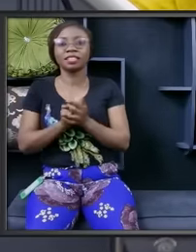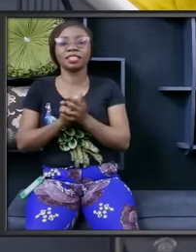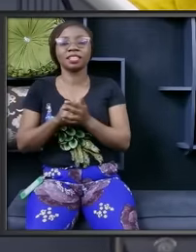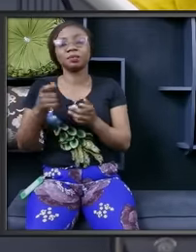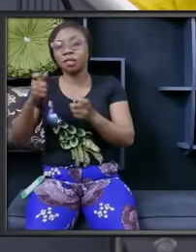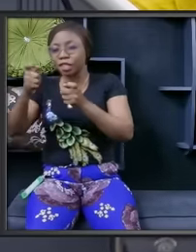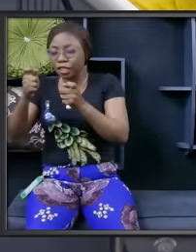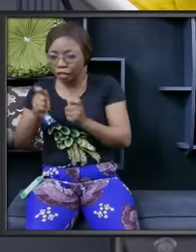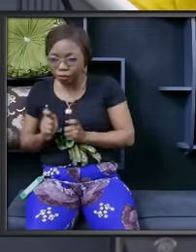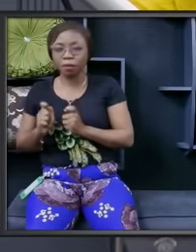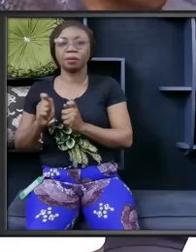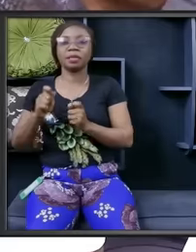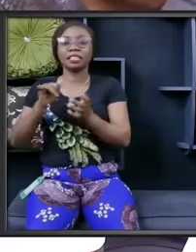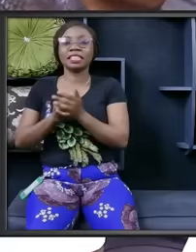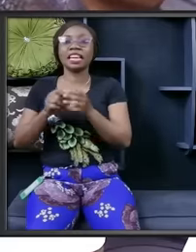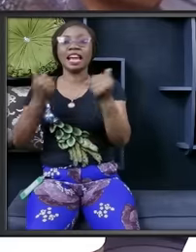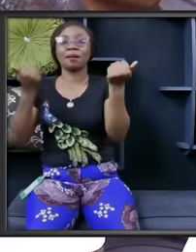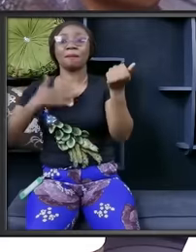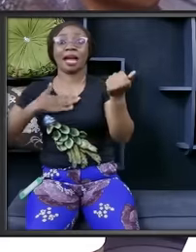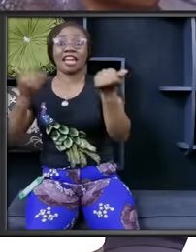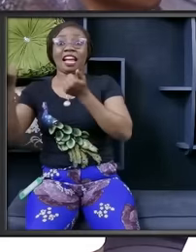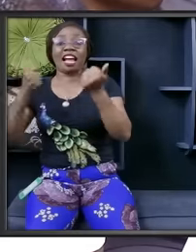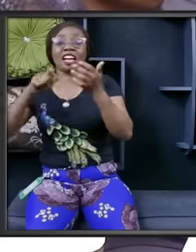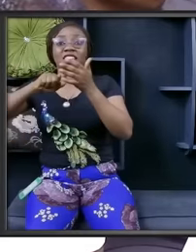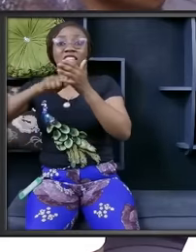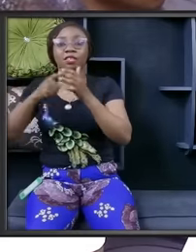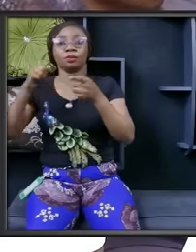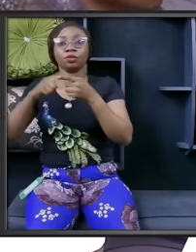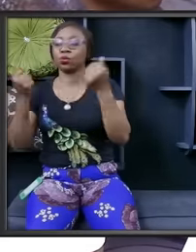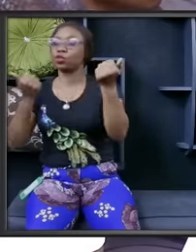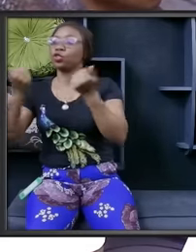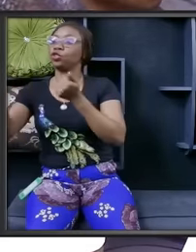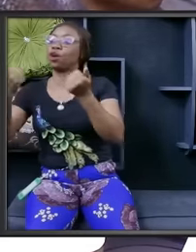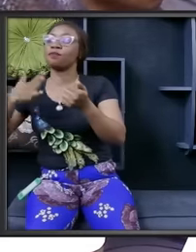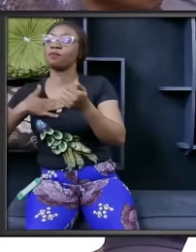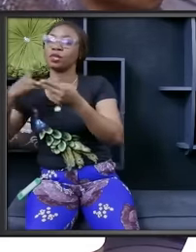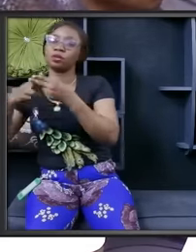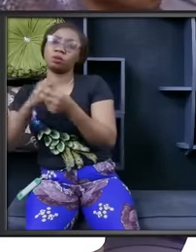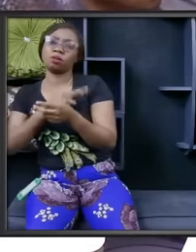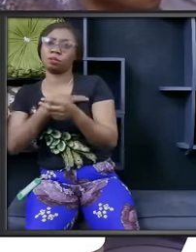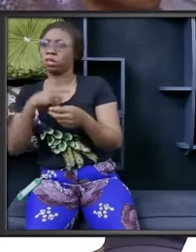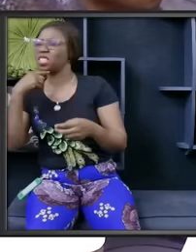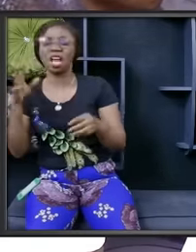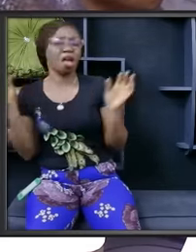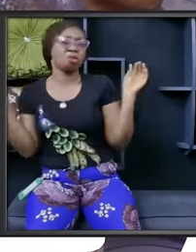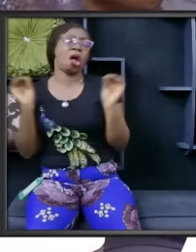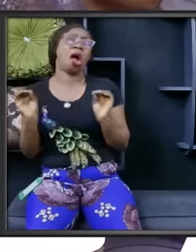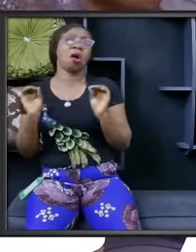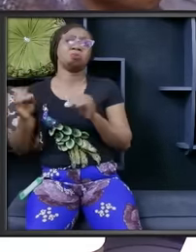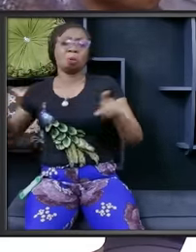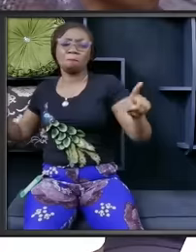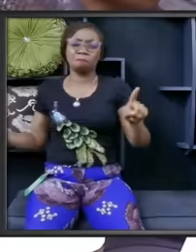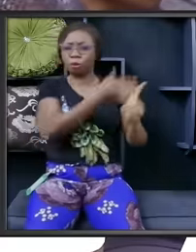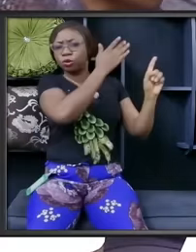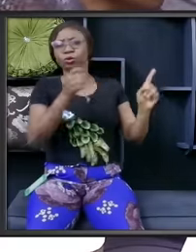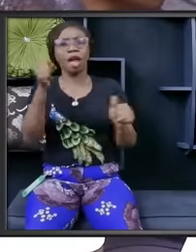the, he give him the car, my car key, say, make he drive me. Go hospital. He said, no. So I can't drive everybody out.